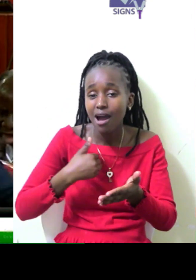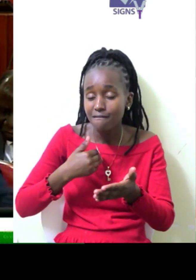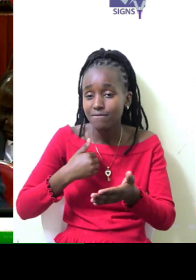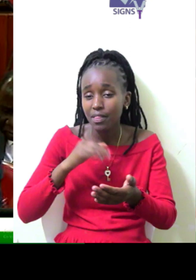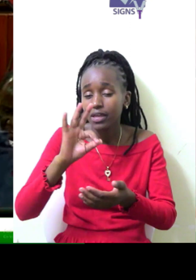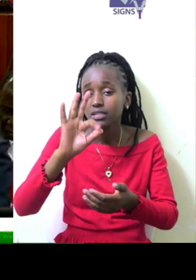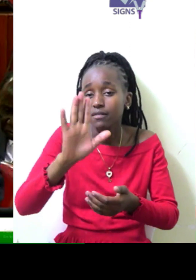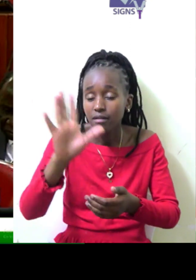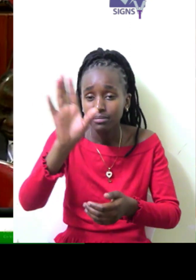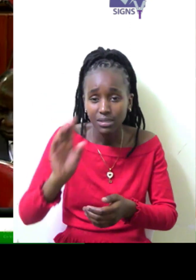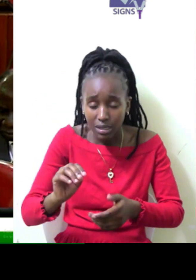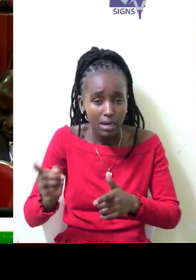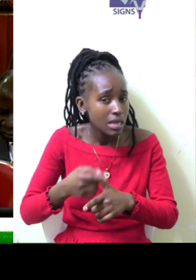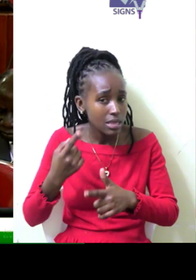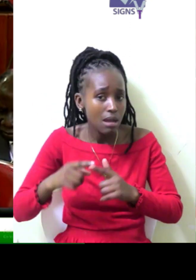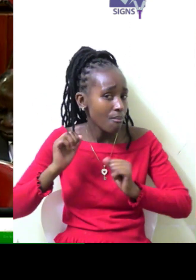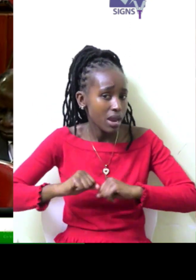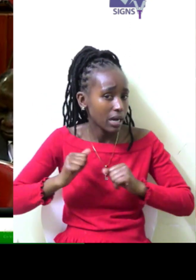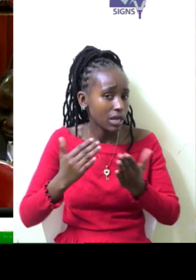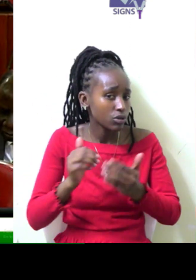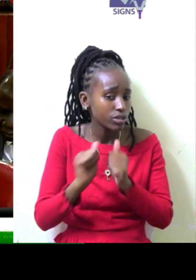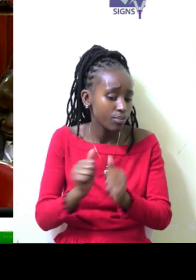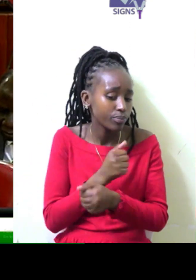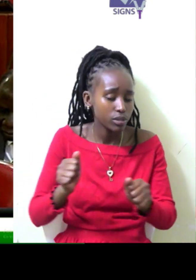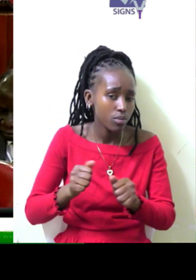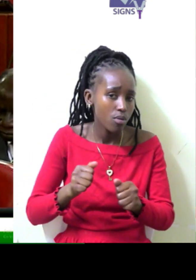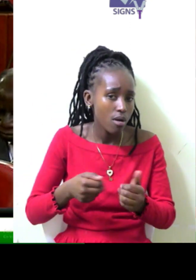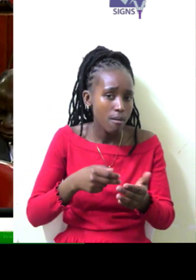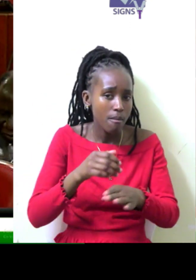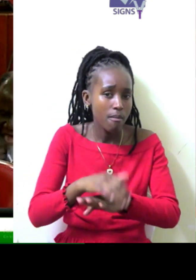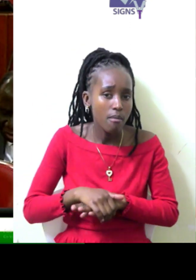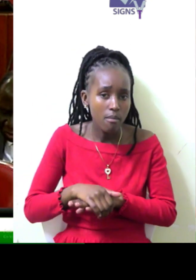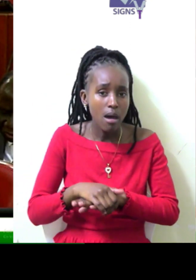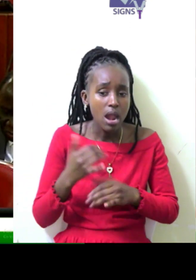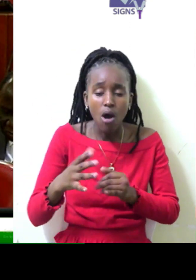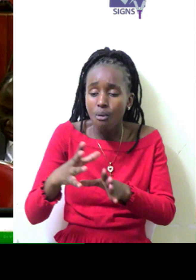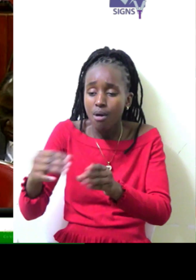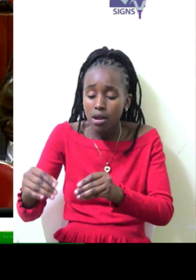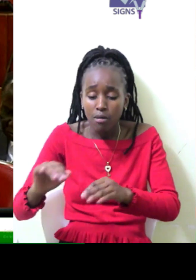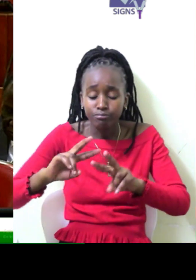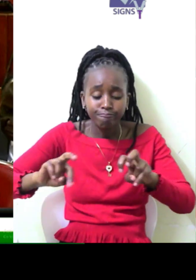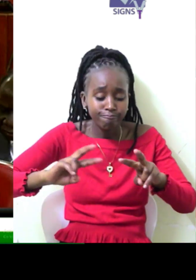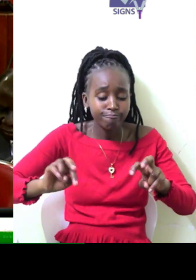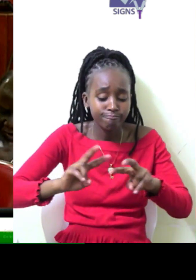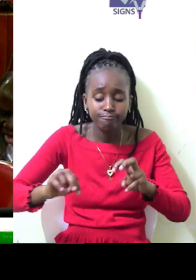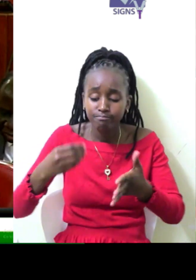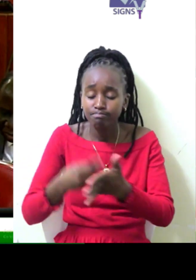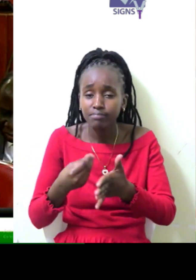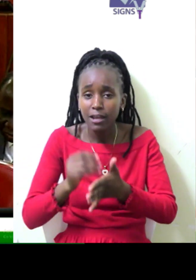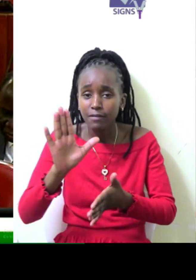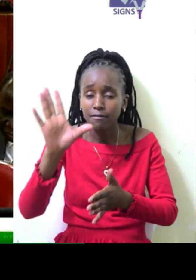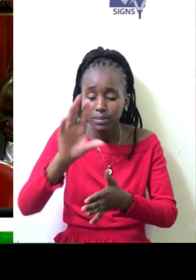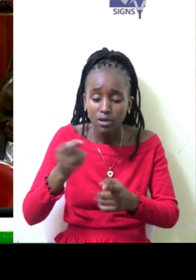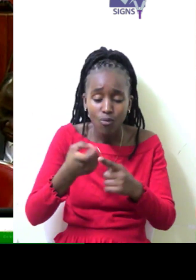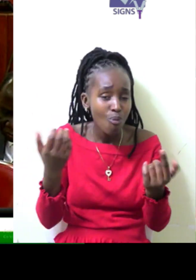on. Where are you going to get this money? And you know what a mortgage is. Where are you going to get the additional 5% to pay? When I